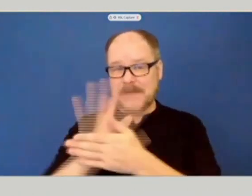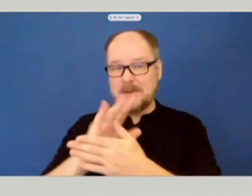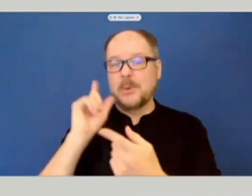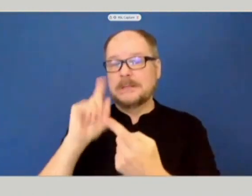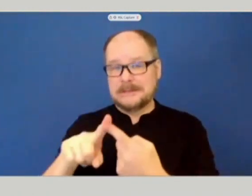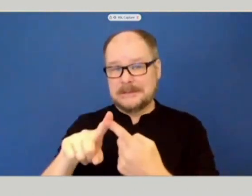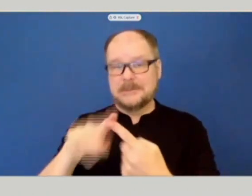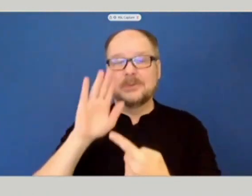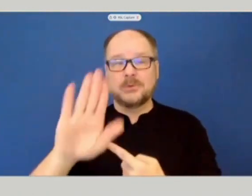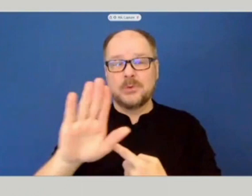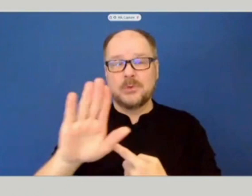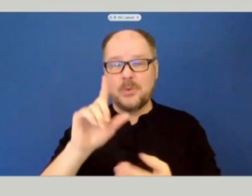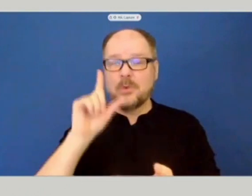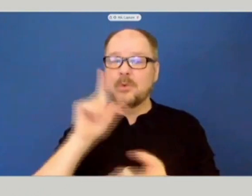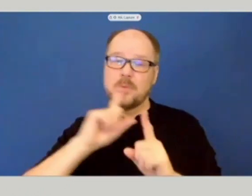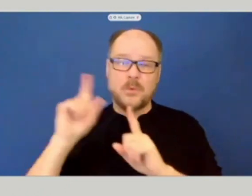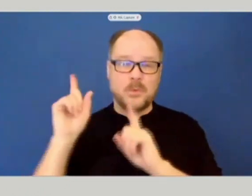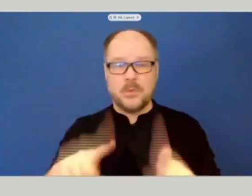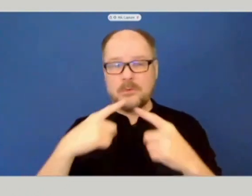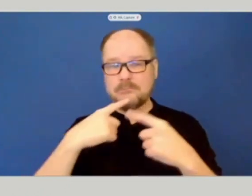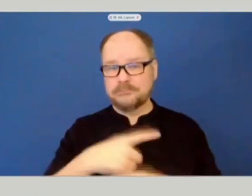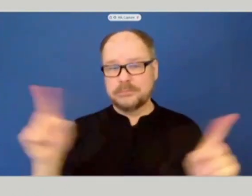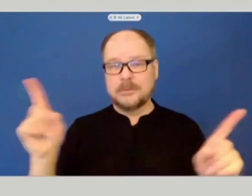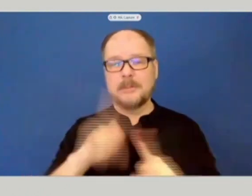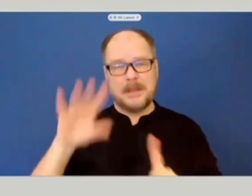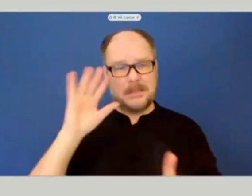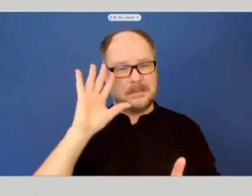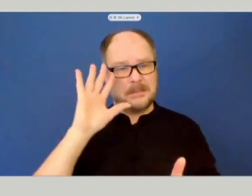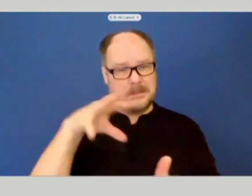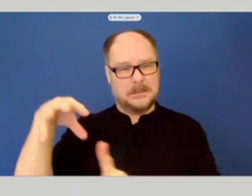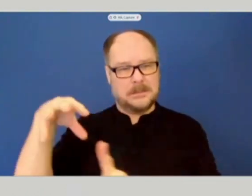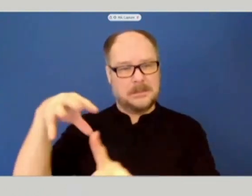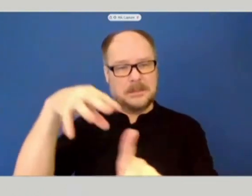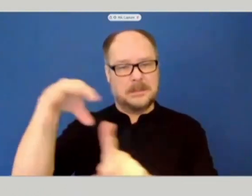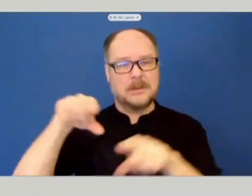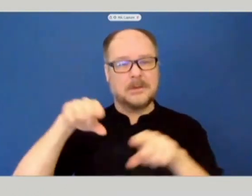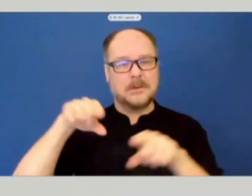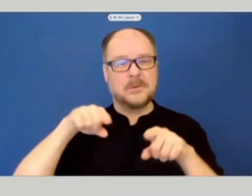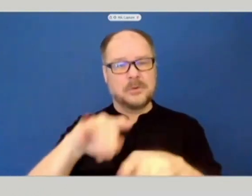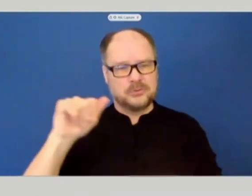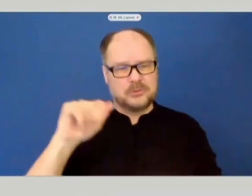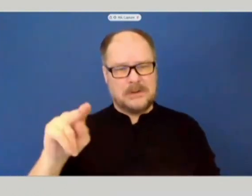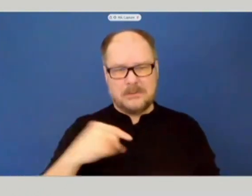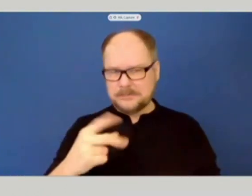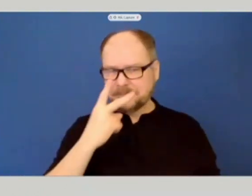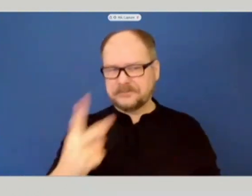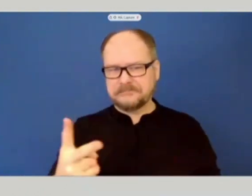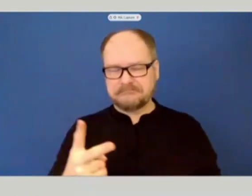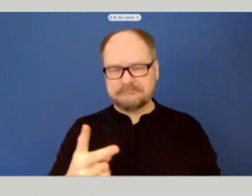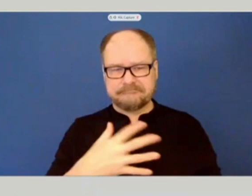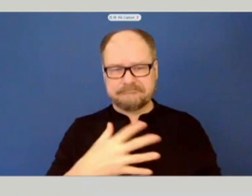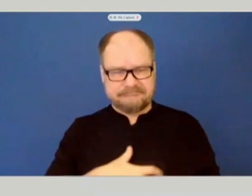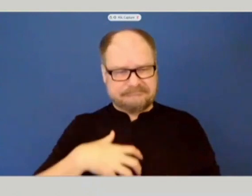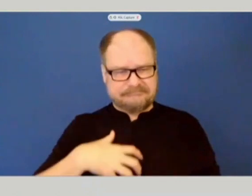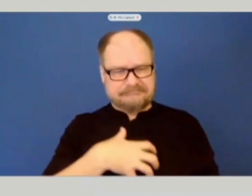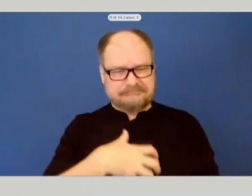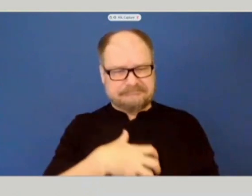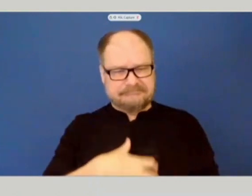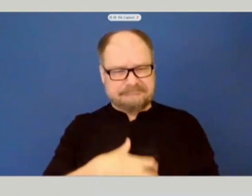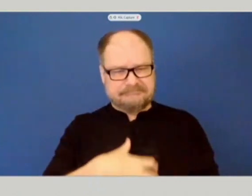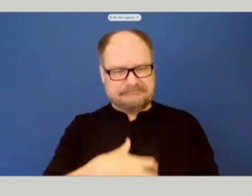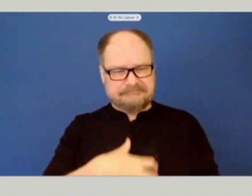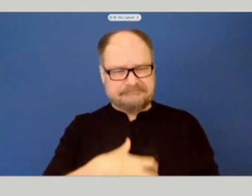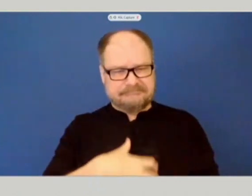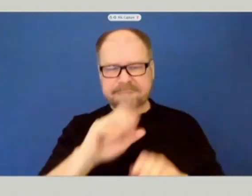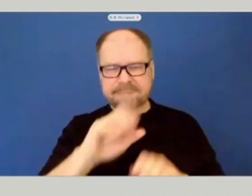announced, but apparently it was filmed in January. And I just want to know if there were any reports coming in of maybe a rat here or there, or a rodent